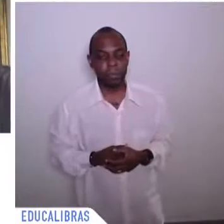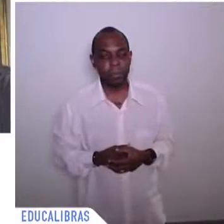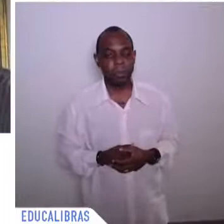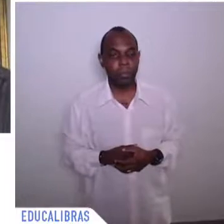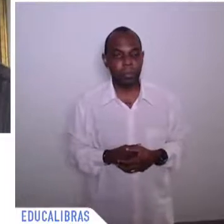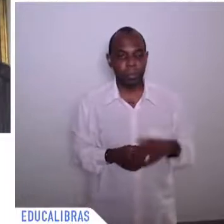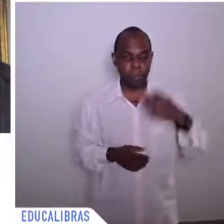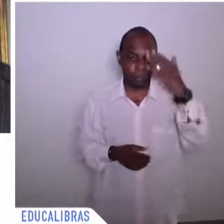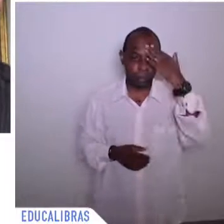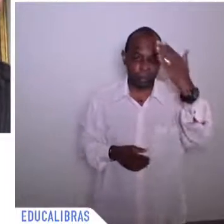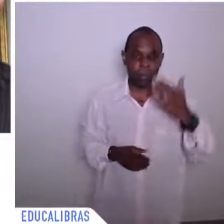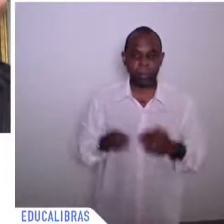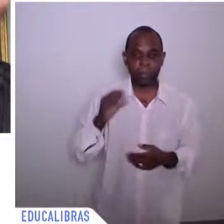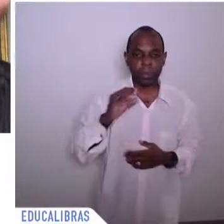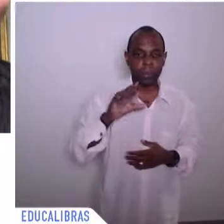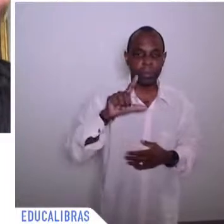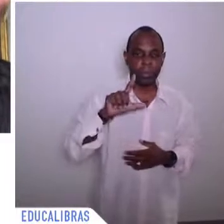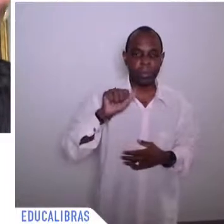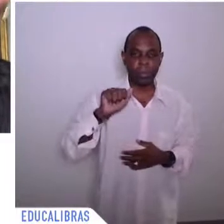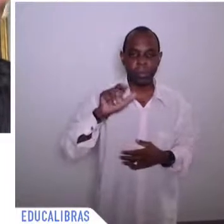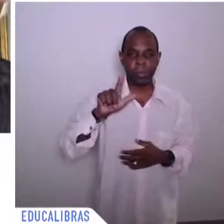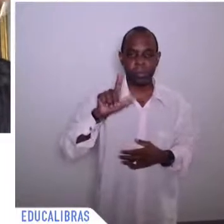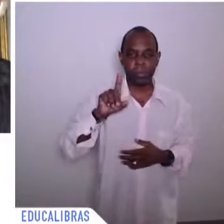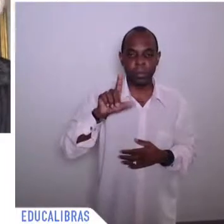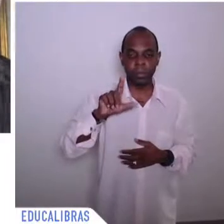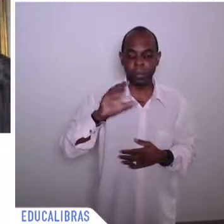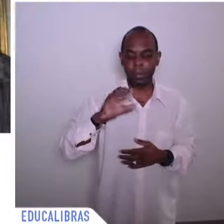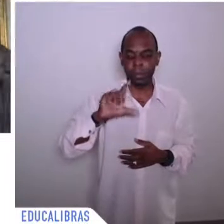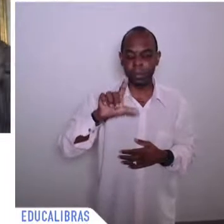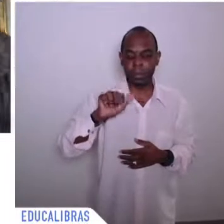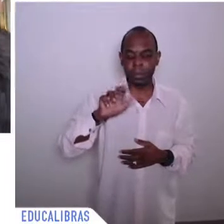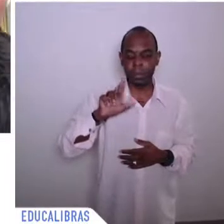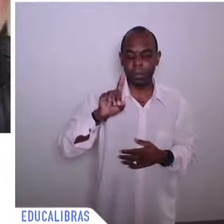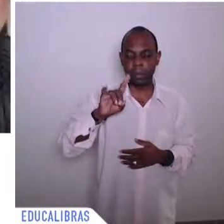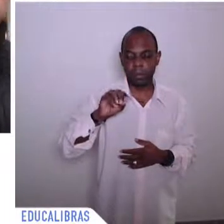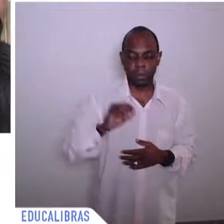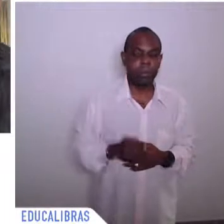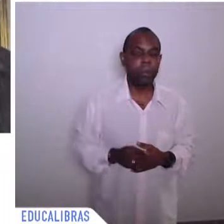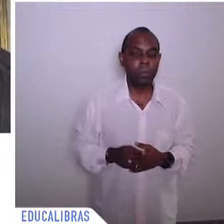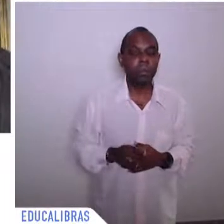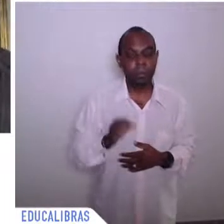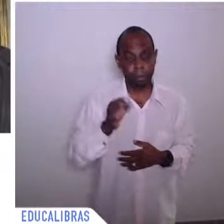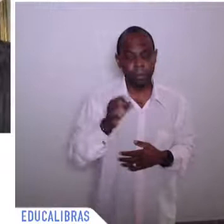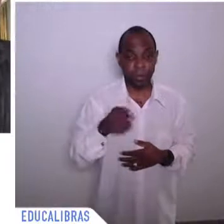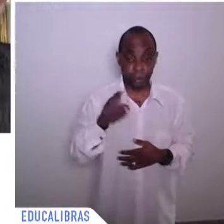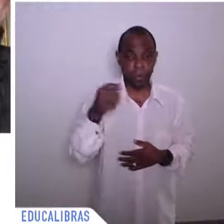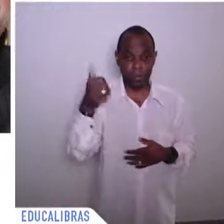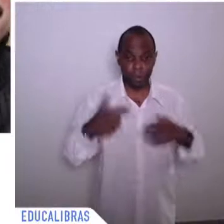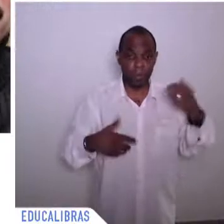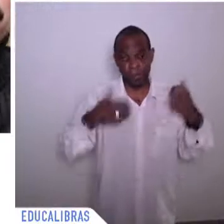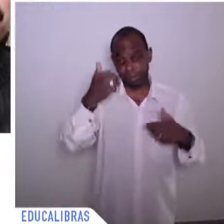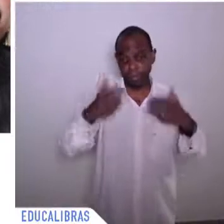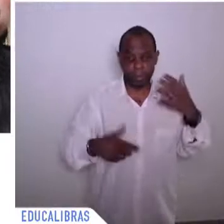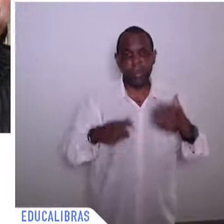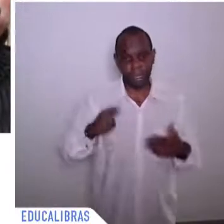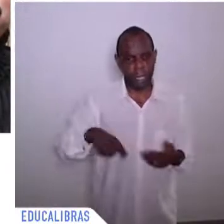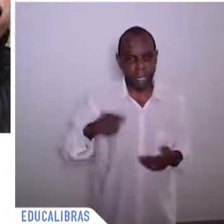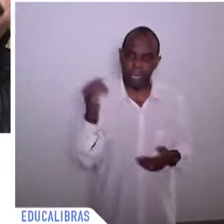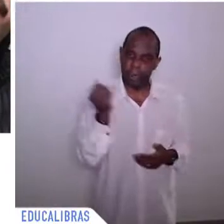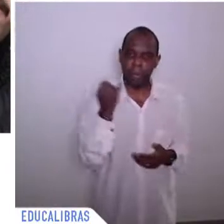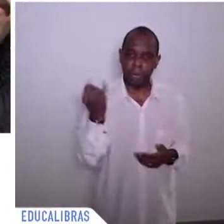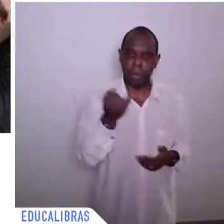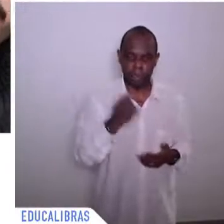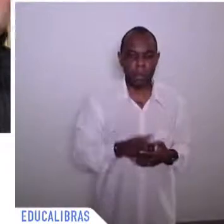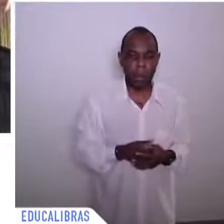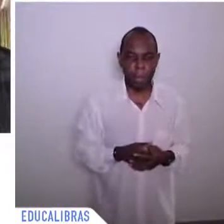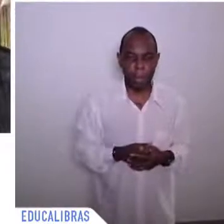move. Thank you, Cláudio. This thing you mentioned, I think it's very